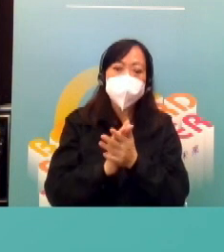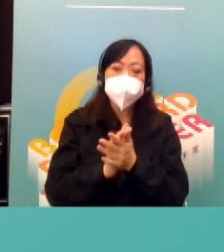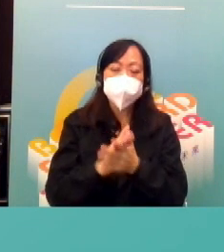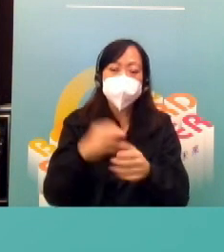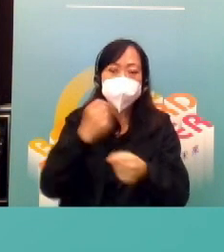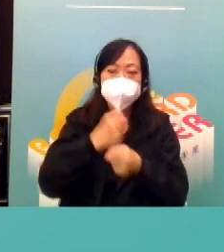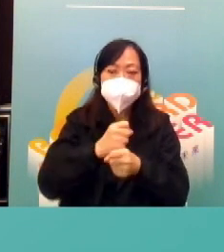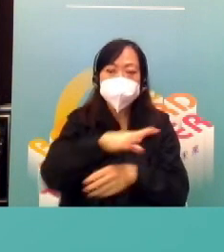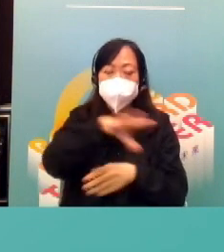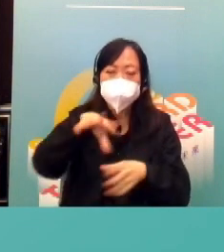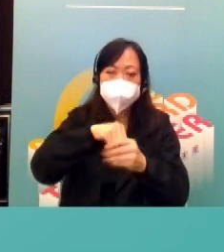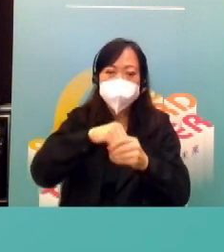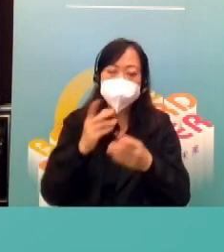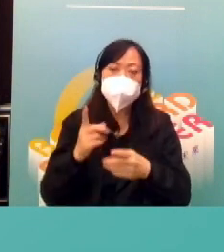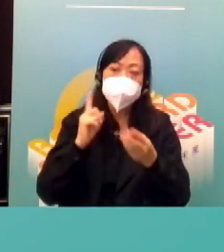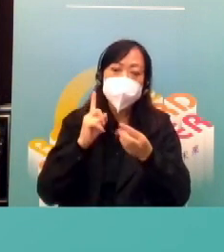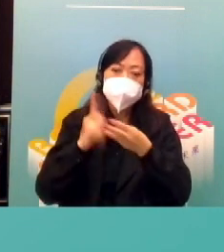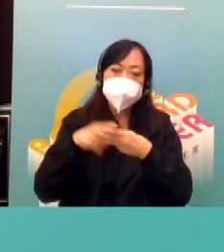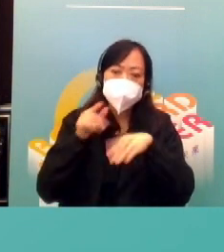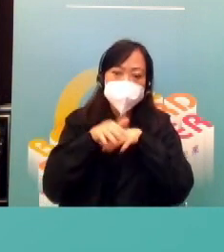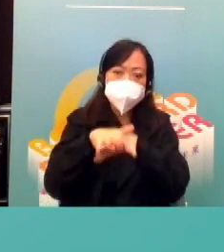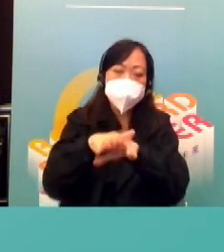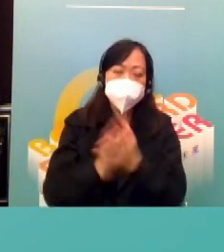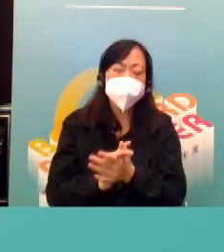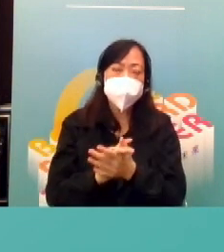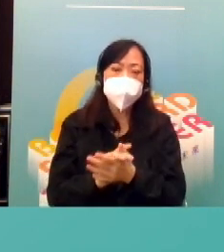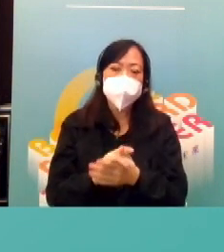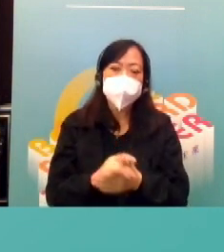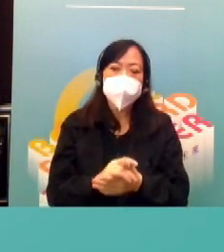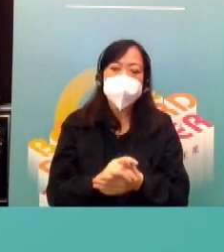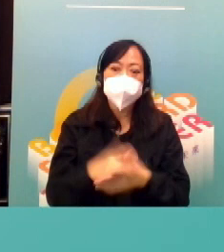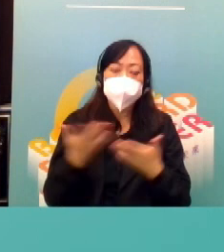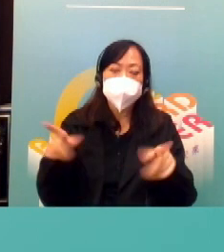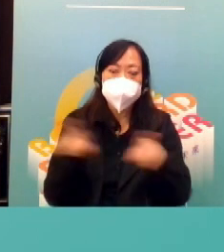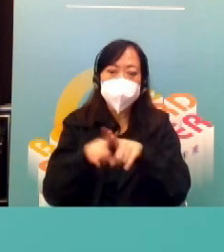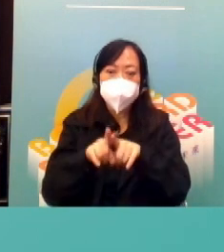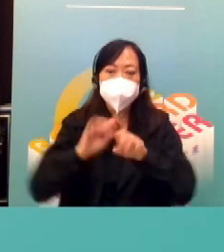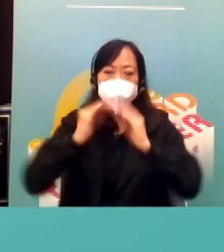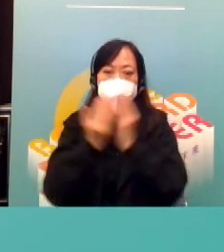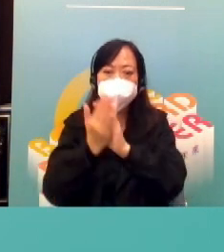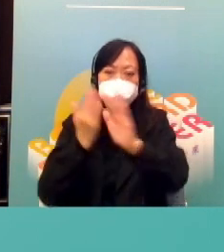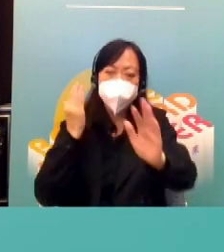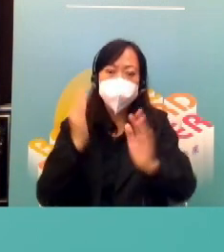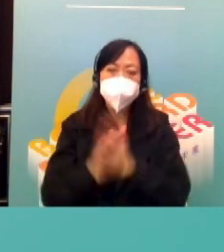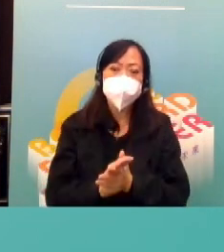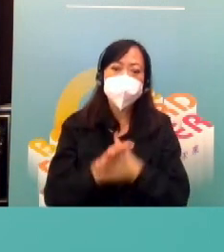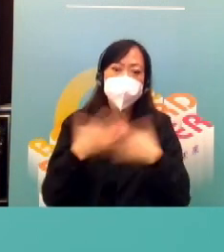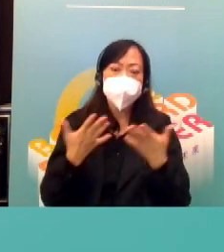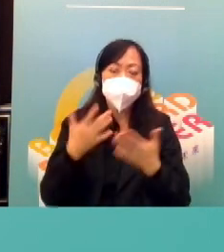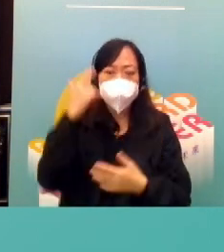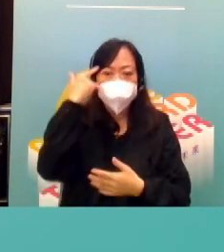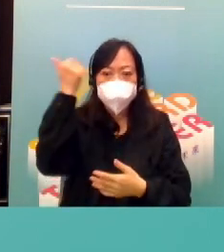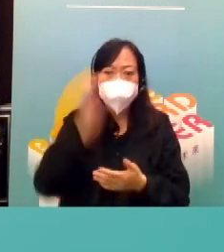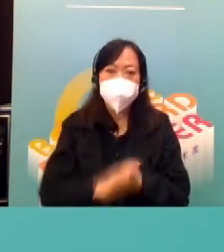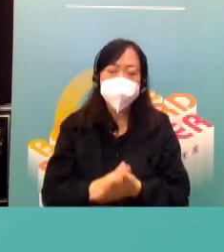for Bangladesh, which invests in startups. And we worked with their team to actually put a gender lens in how they make investment